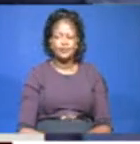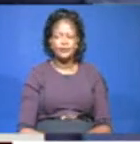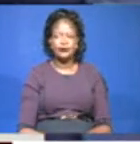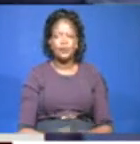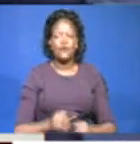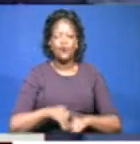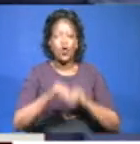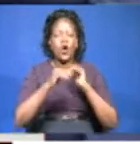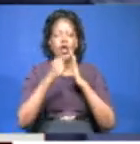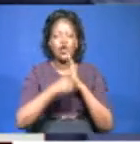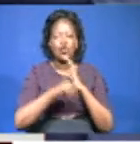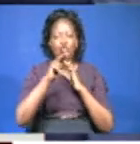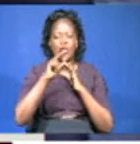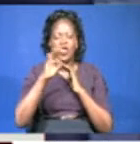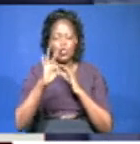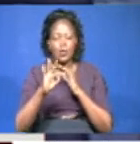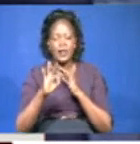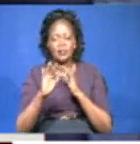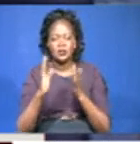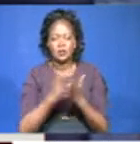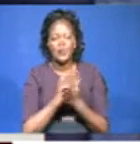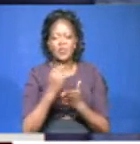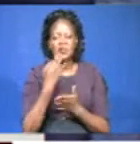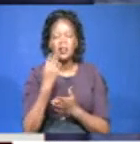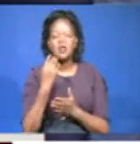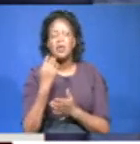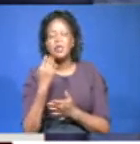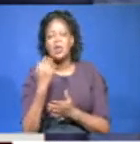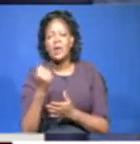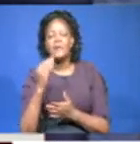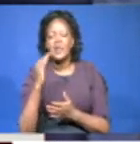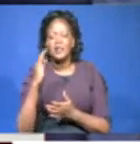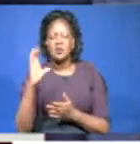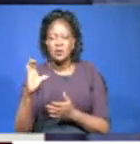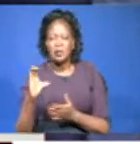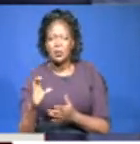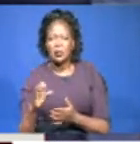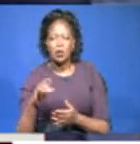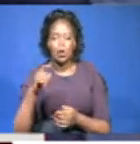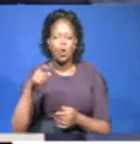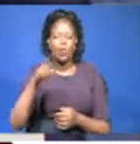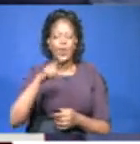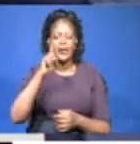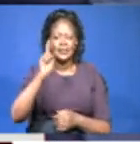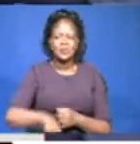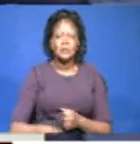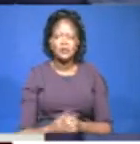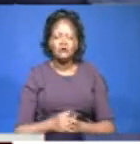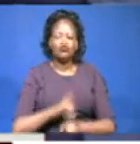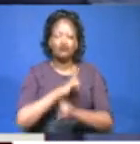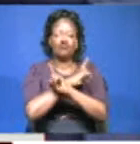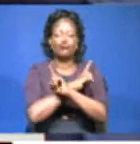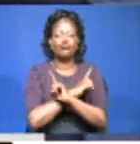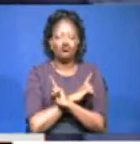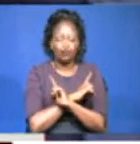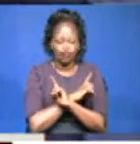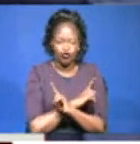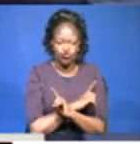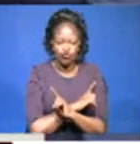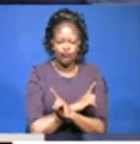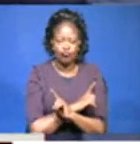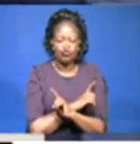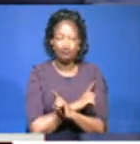231, Sabbatical 3A, B, and C, we shall defend and protect our sovereignty and territorial